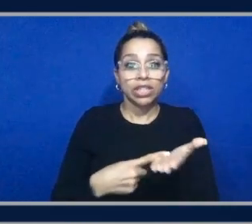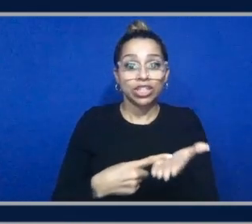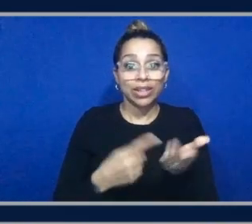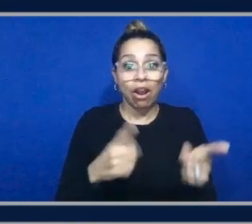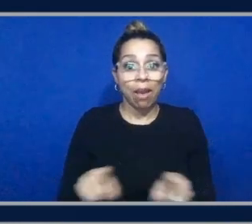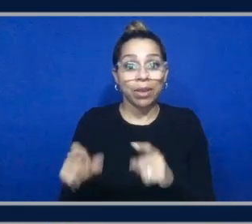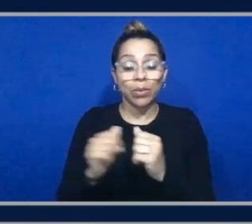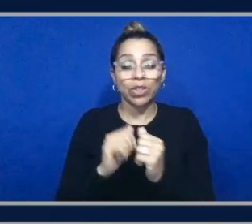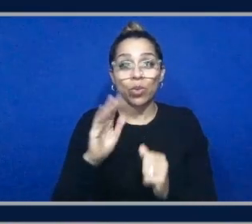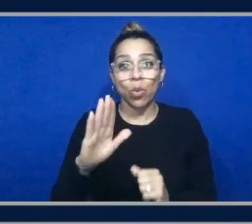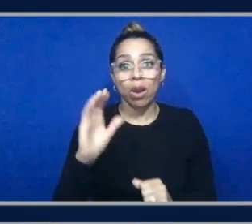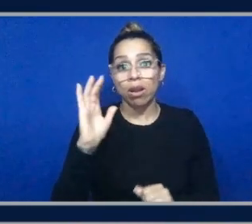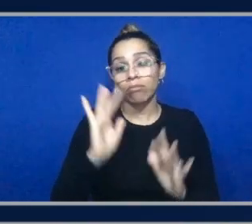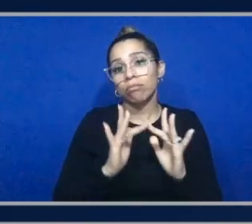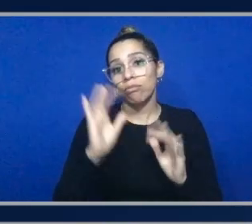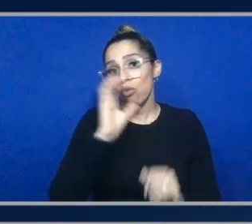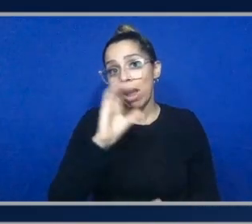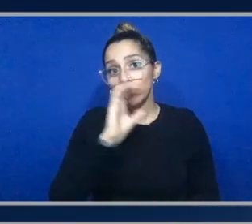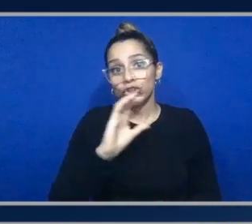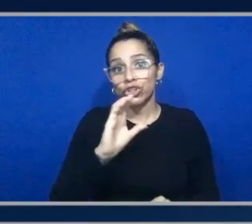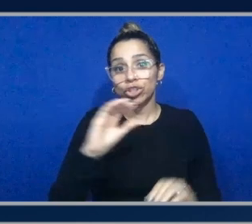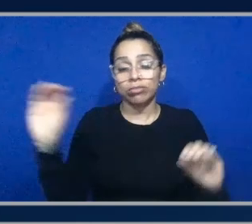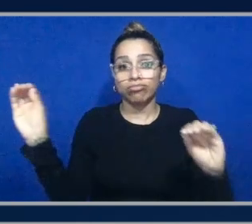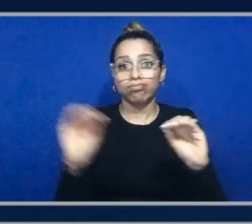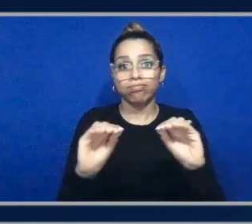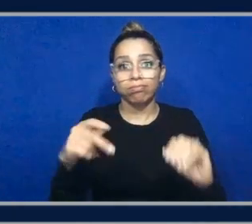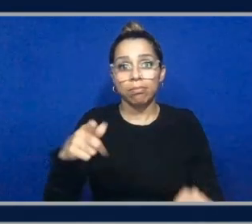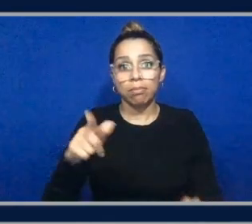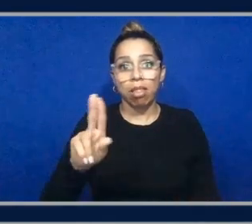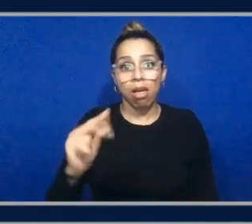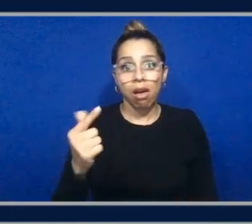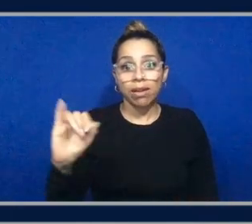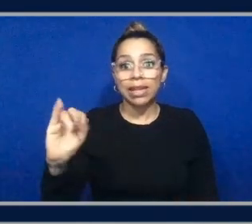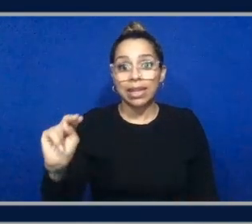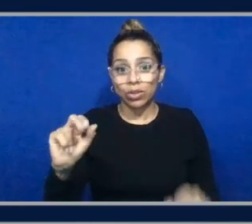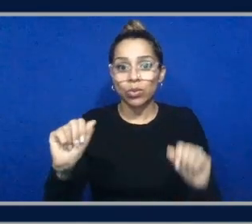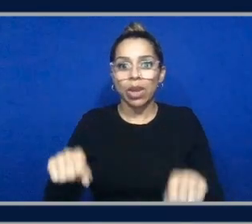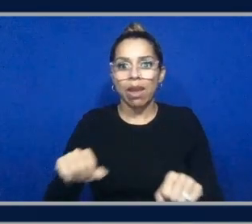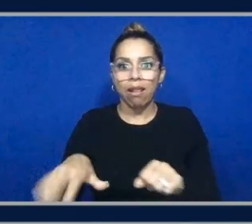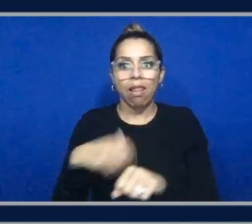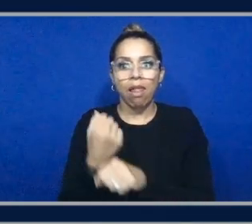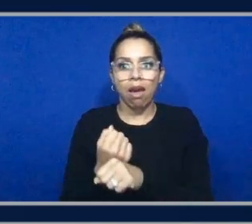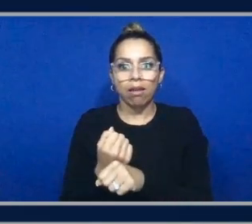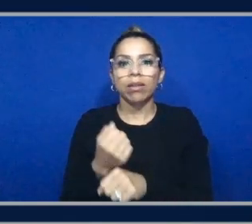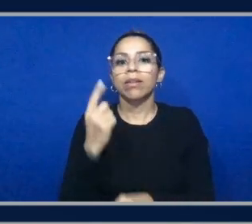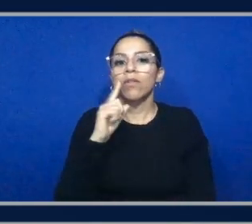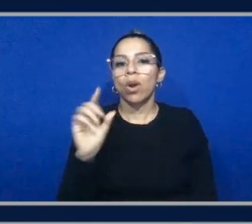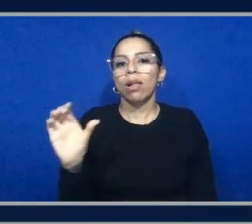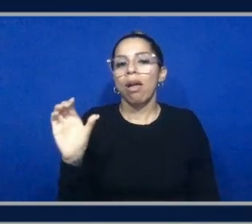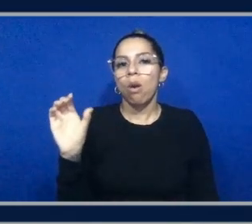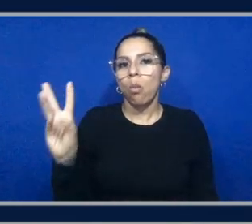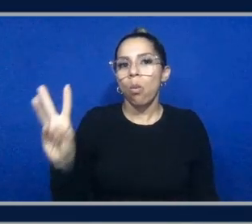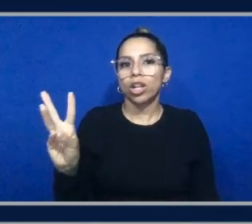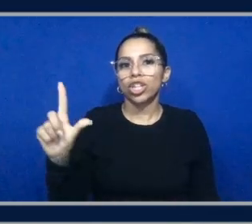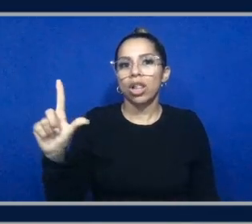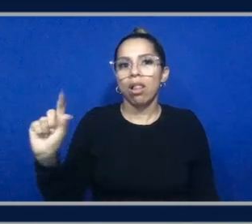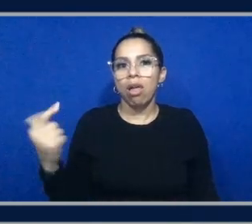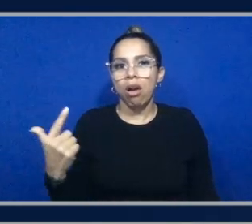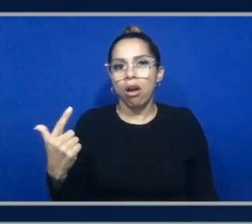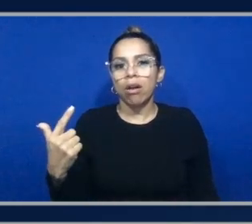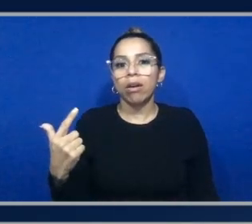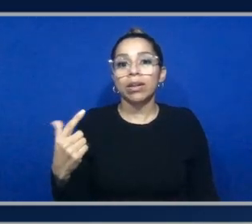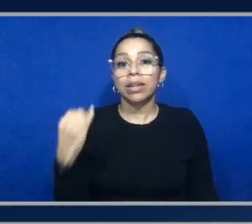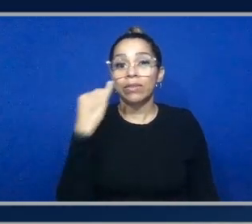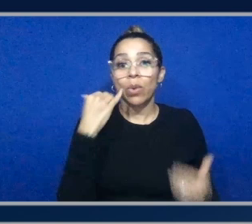can optionally log them in CloudWatch logs. So if you have any compliance requirements or